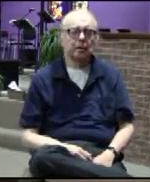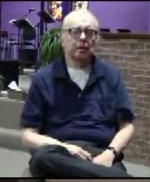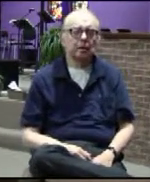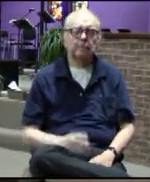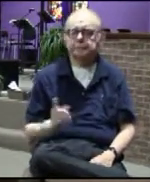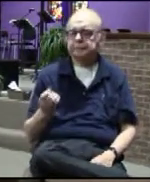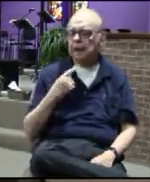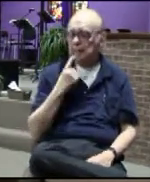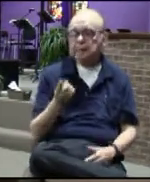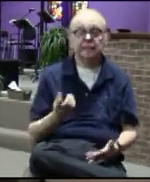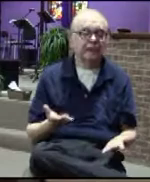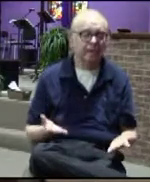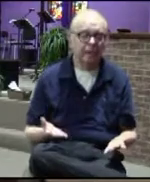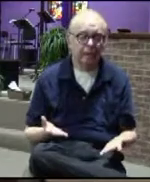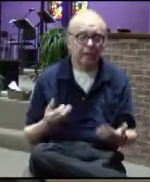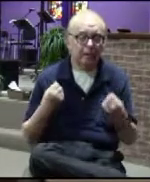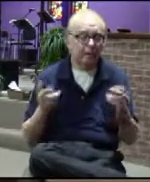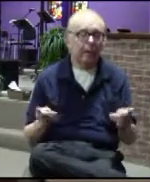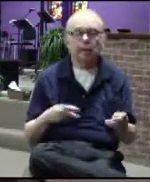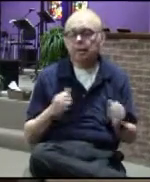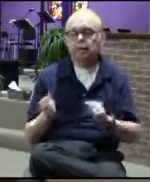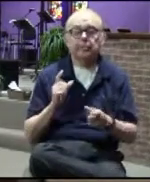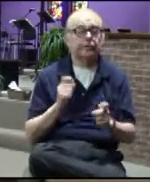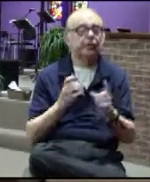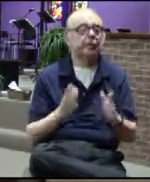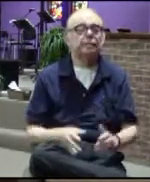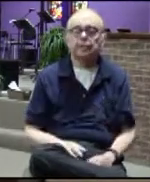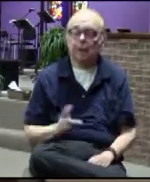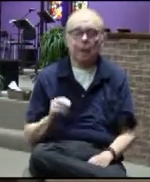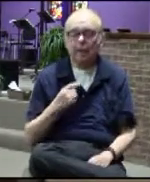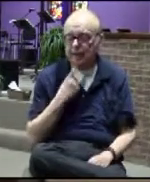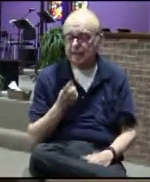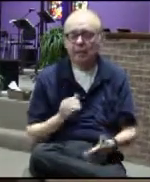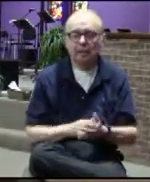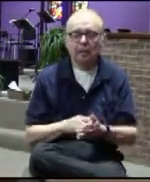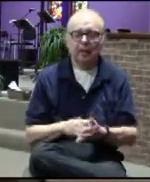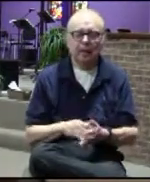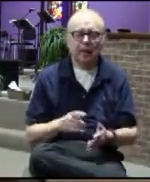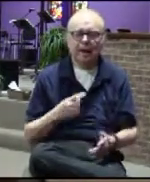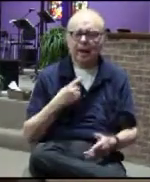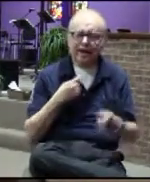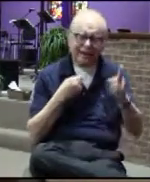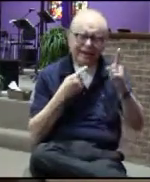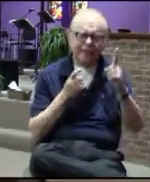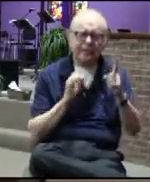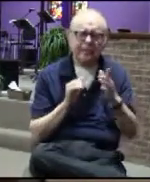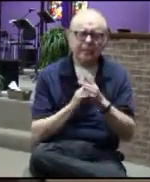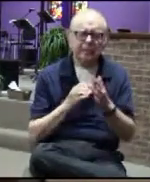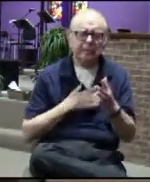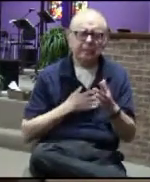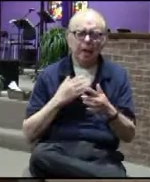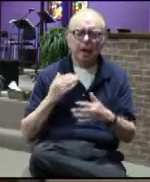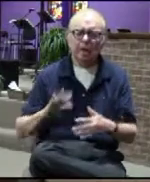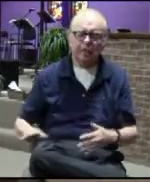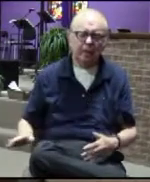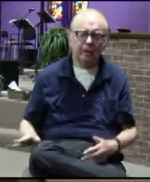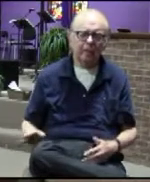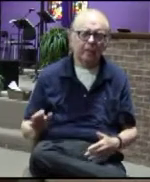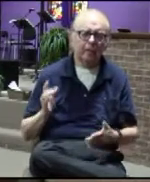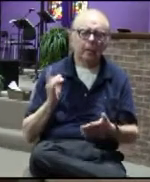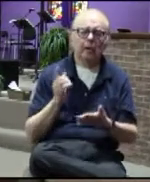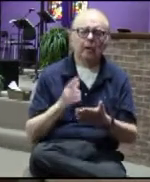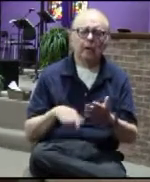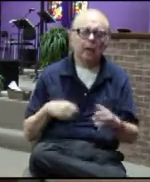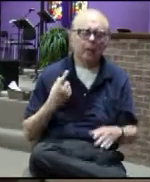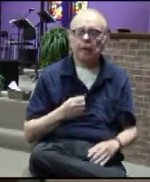he didn't say oh there's another sinner he says this is my child this is what